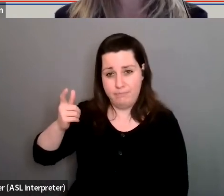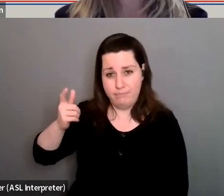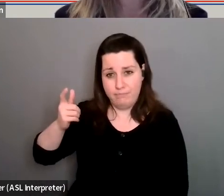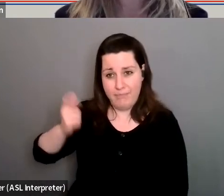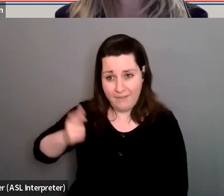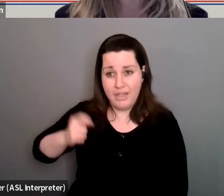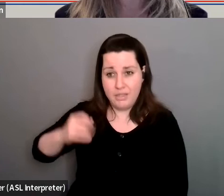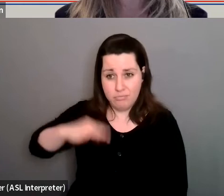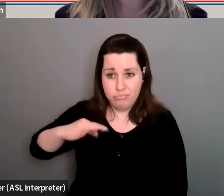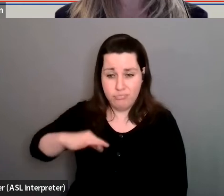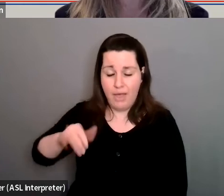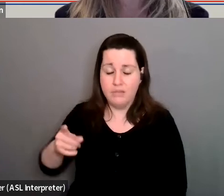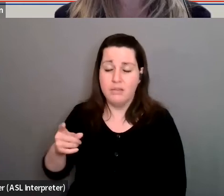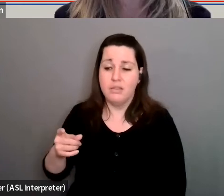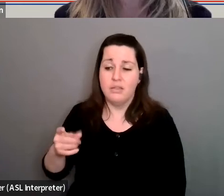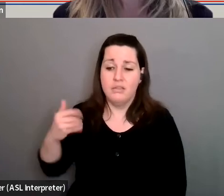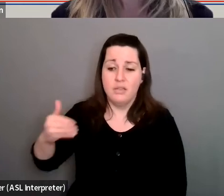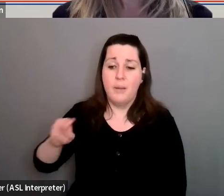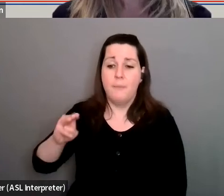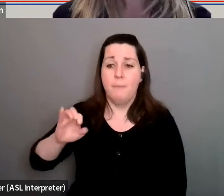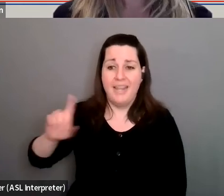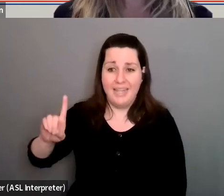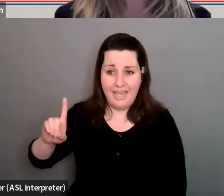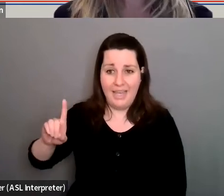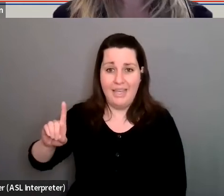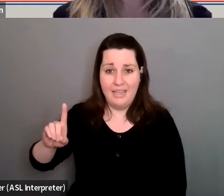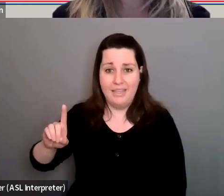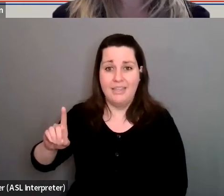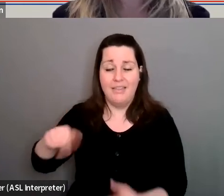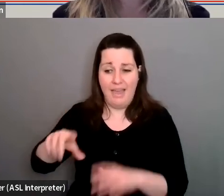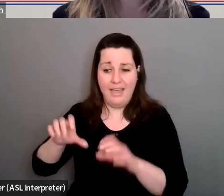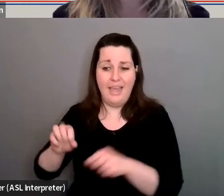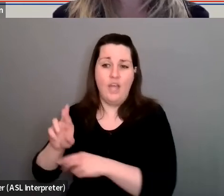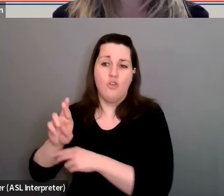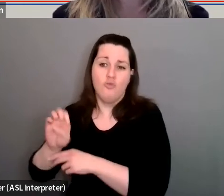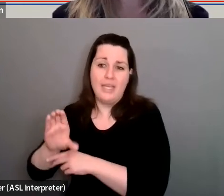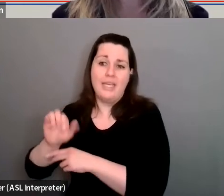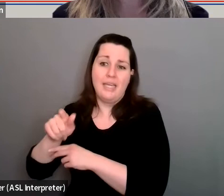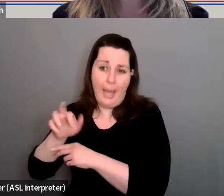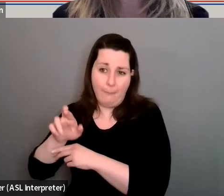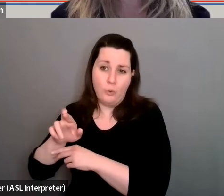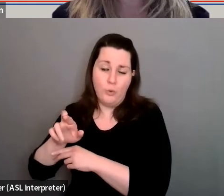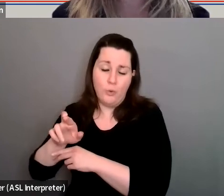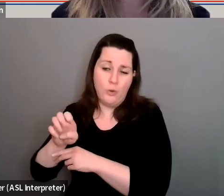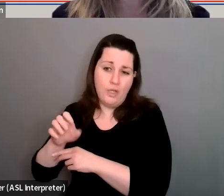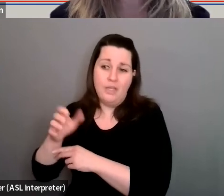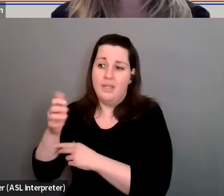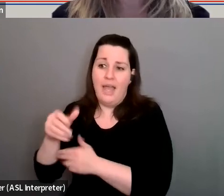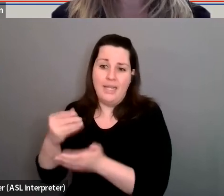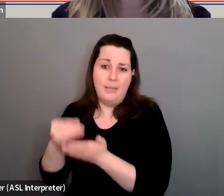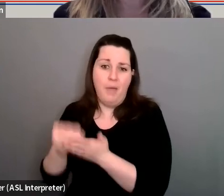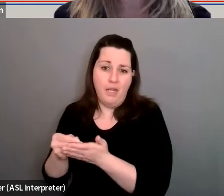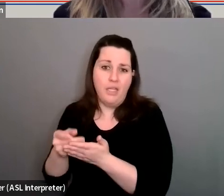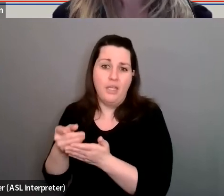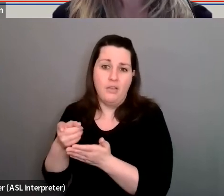life, then Medicaid is able to recapture those any money that you would have at the